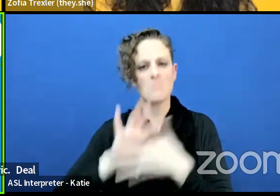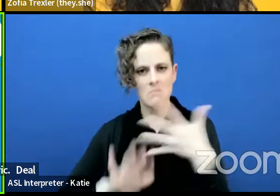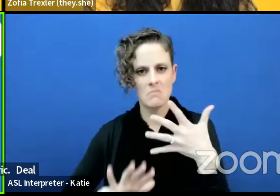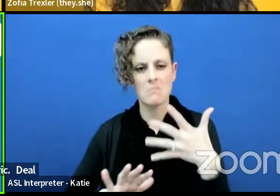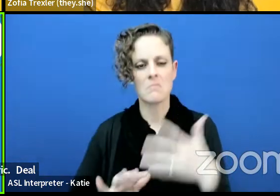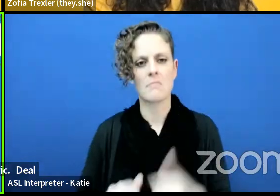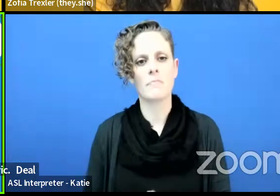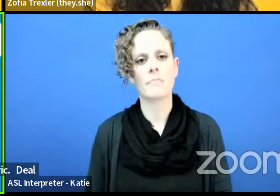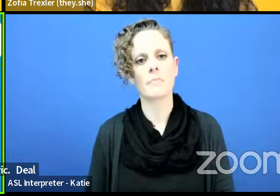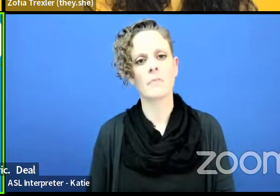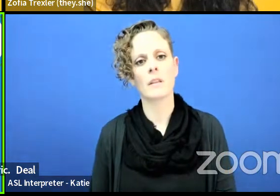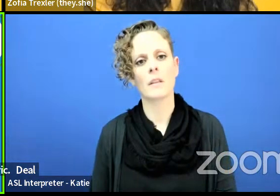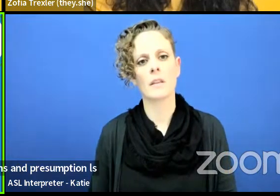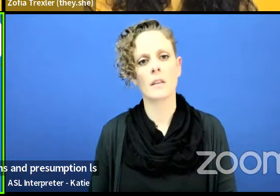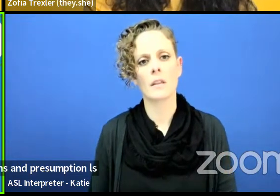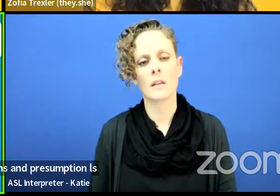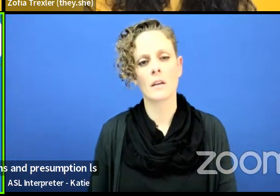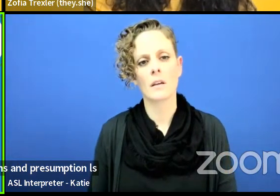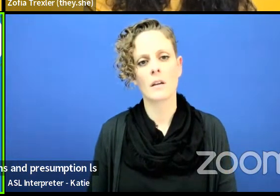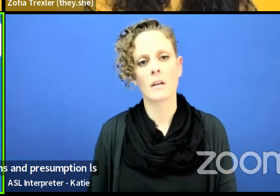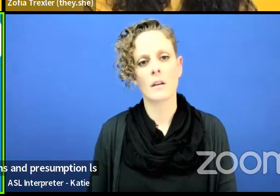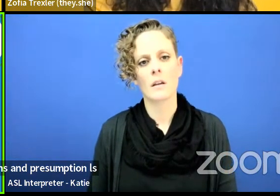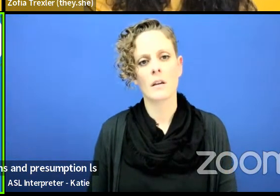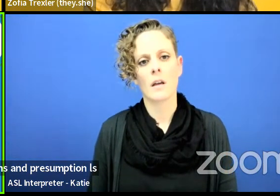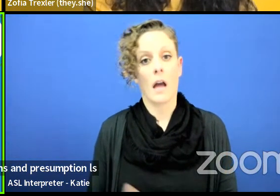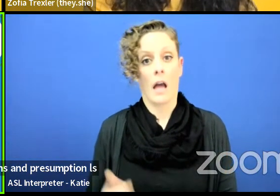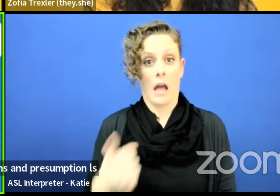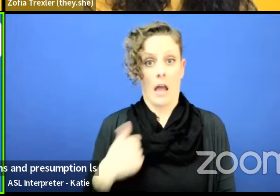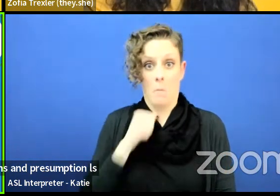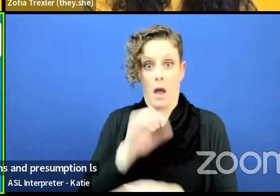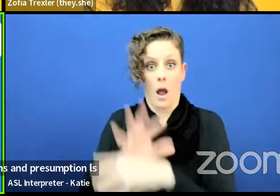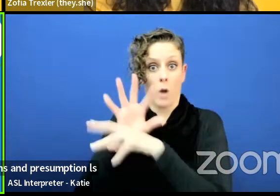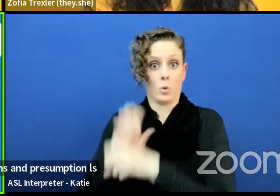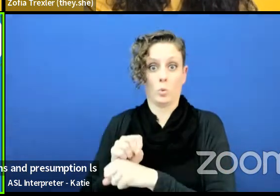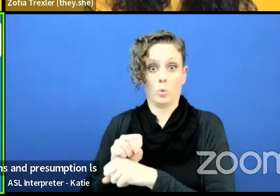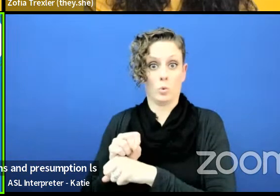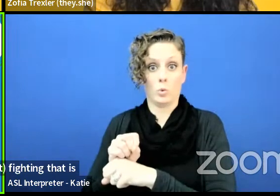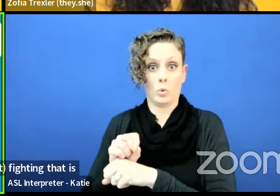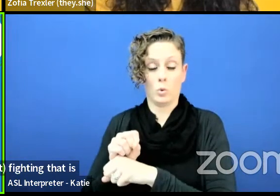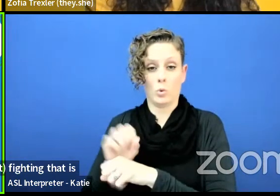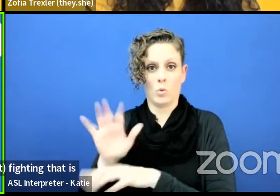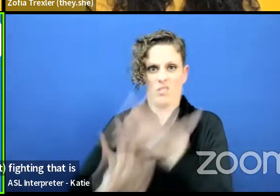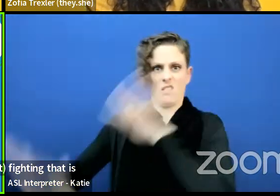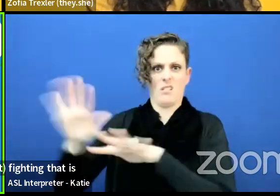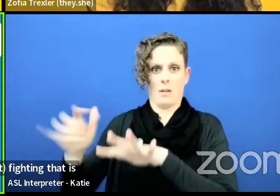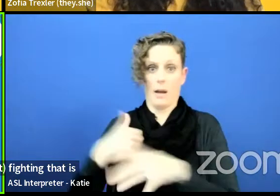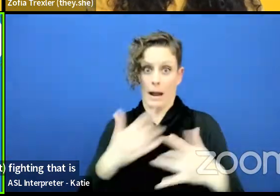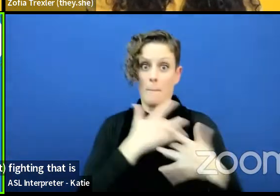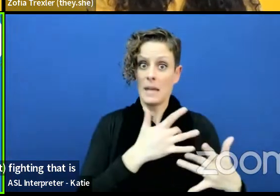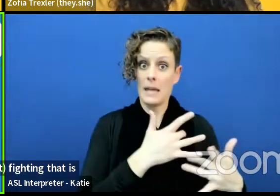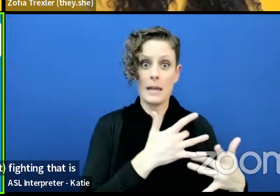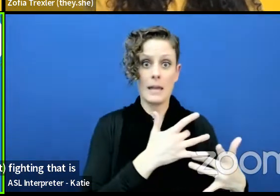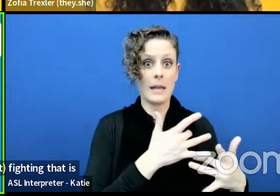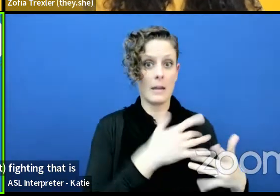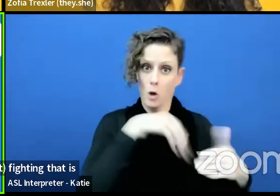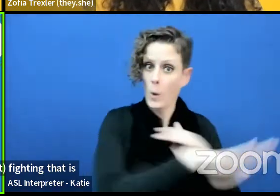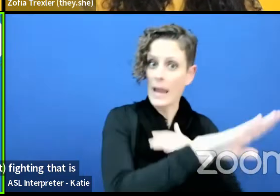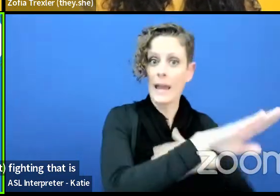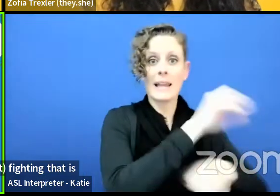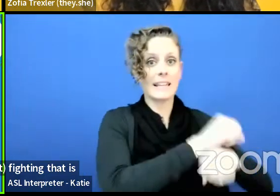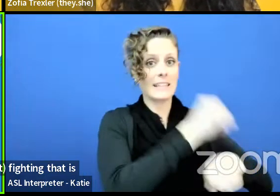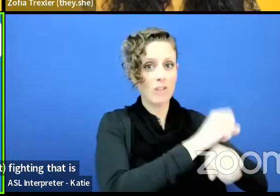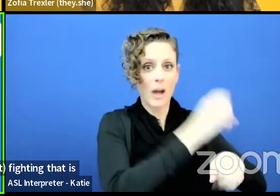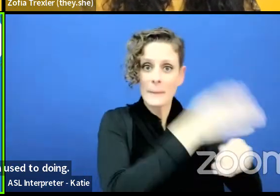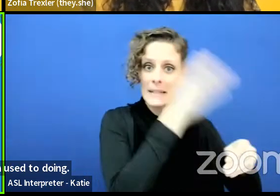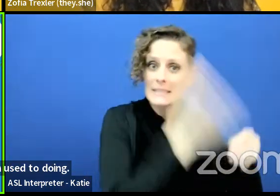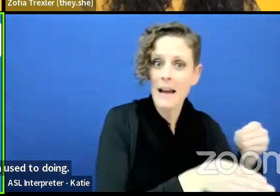I'd say backbiting. That's not something I was used to doing. I'm used to going in, getting a job list, grabbing